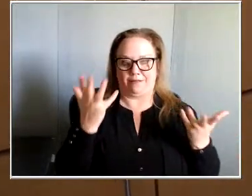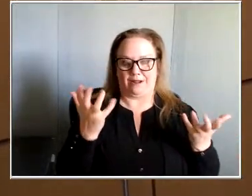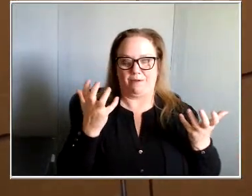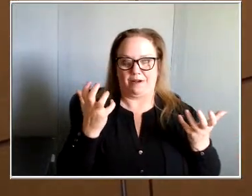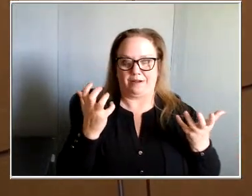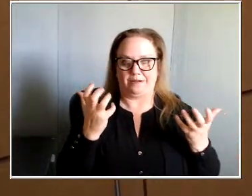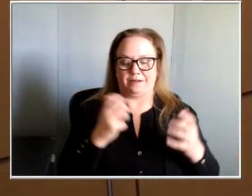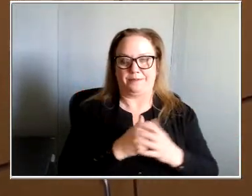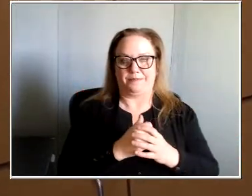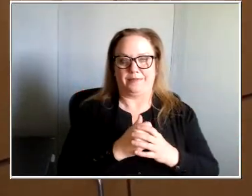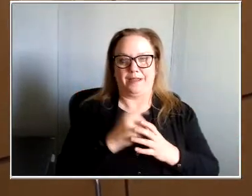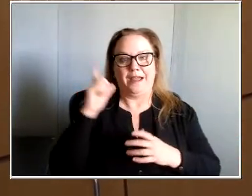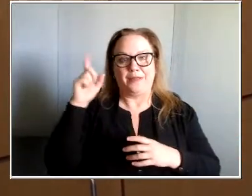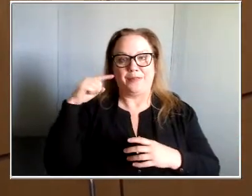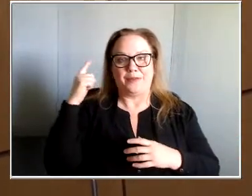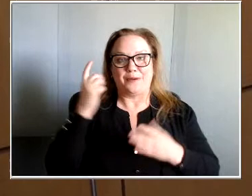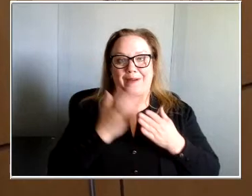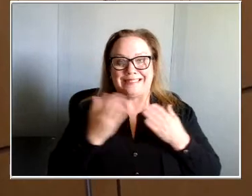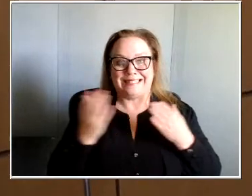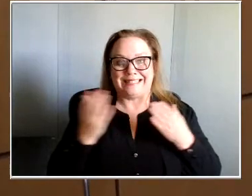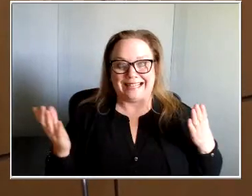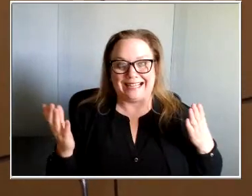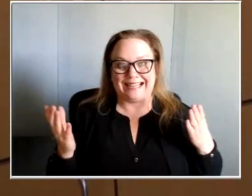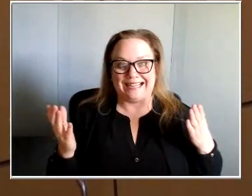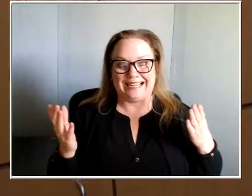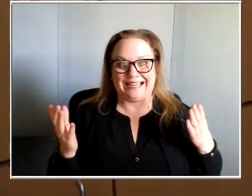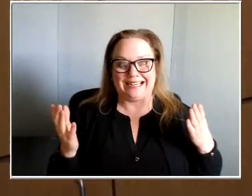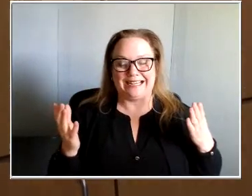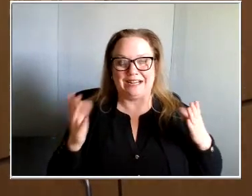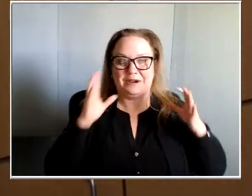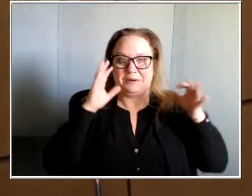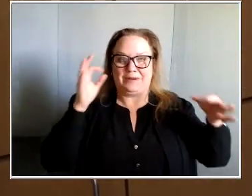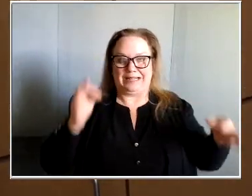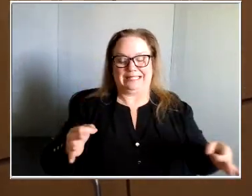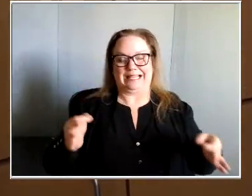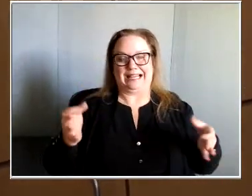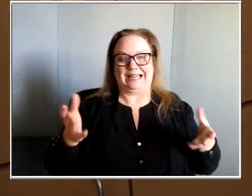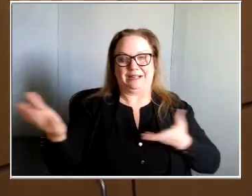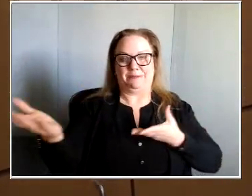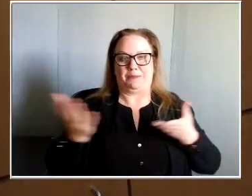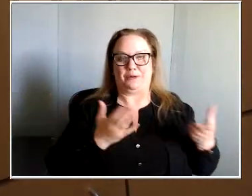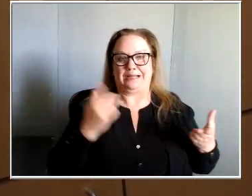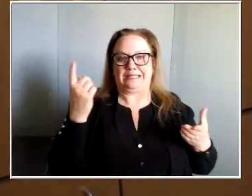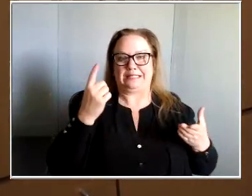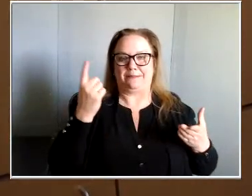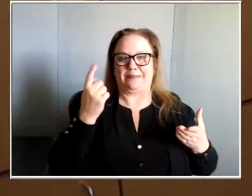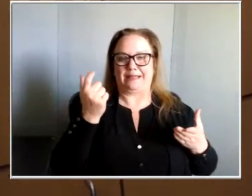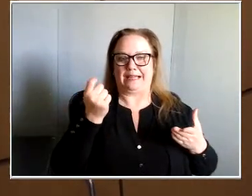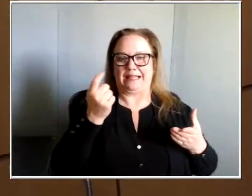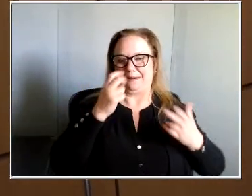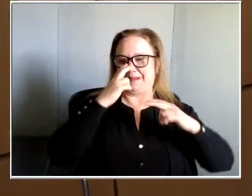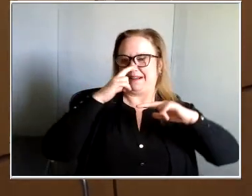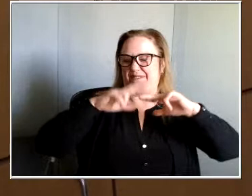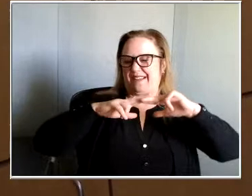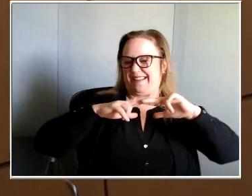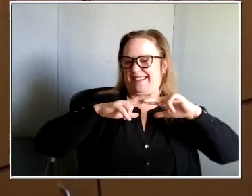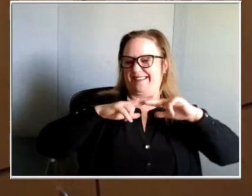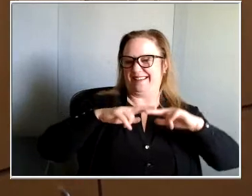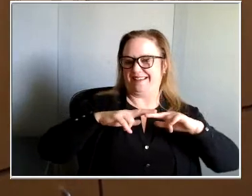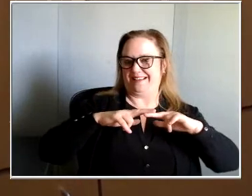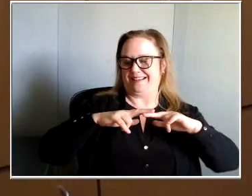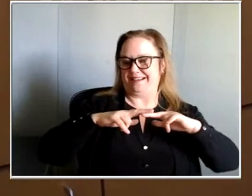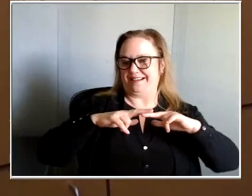The crazy thing is, we decided to bring in something a little bit fun and funky, which was